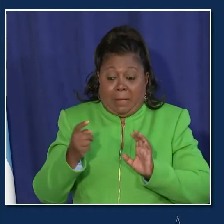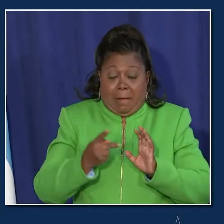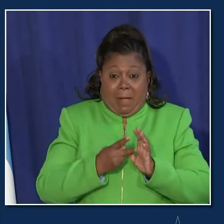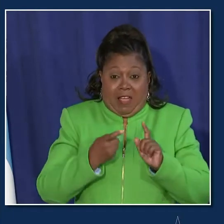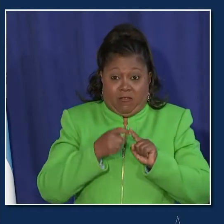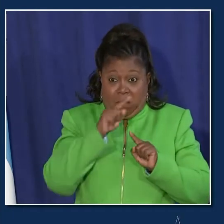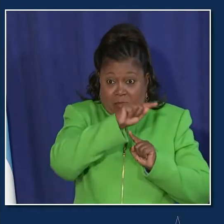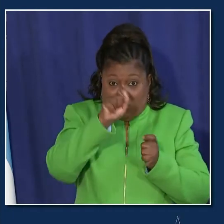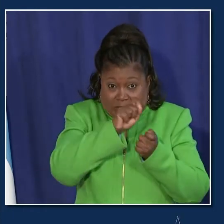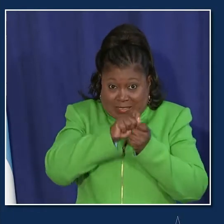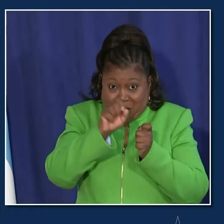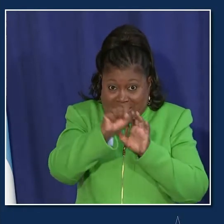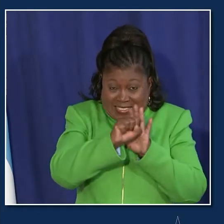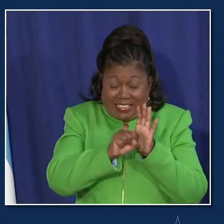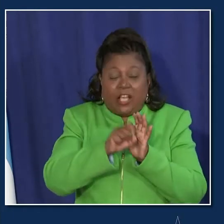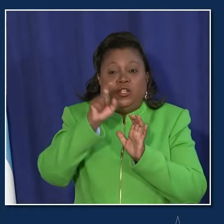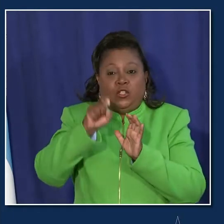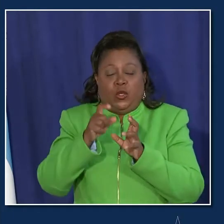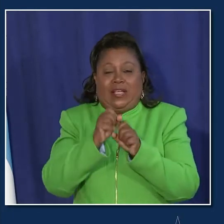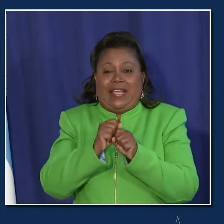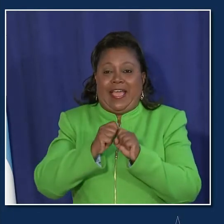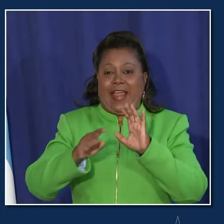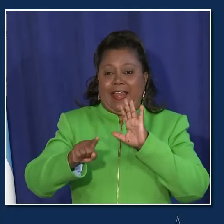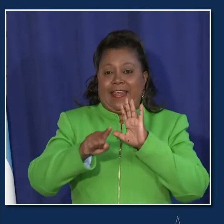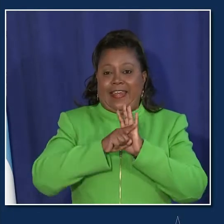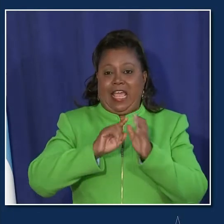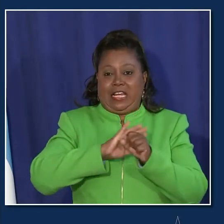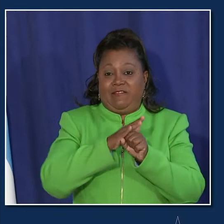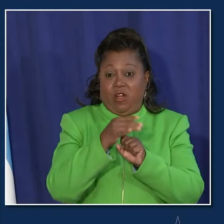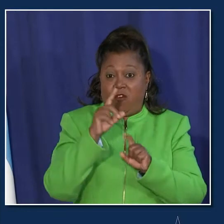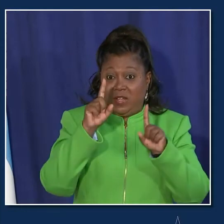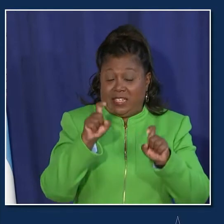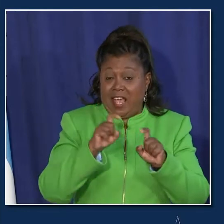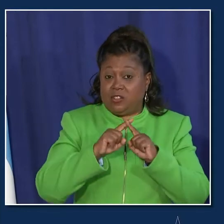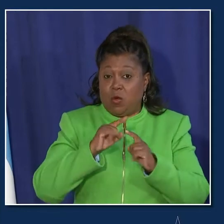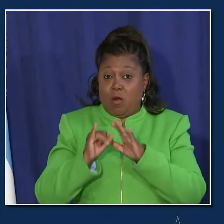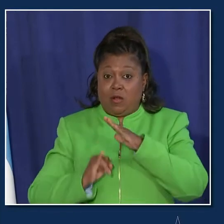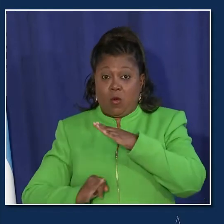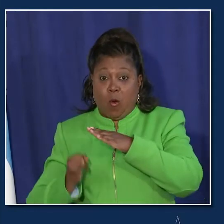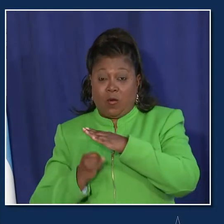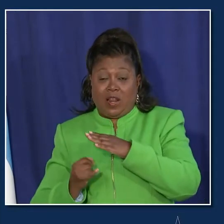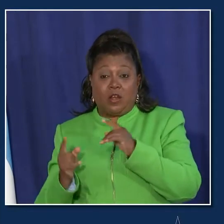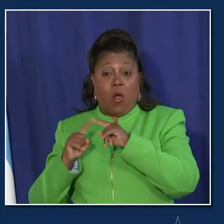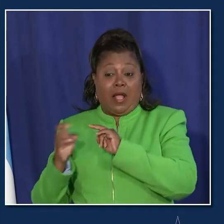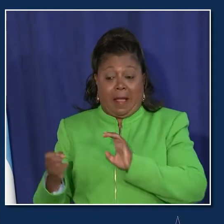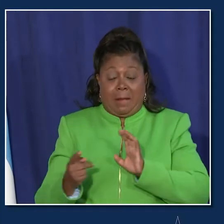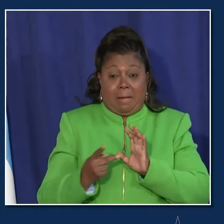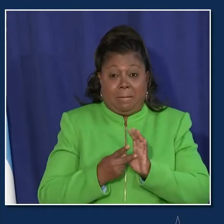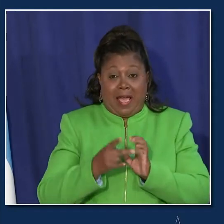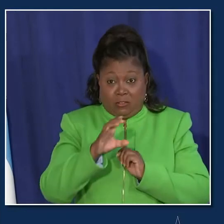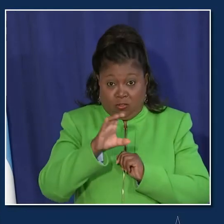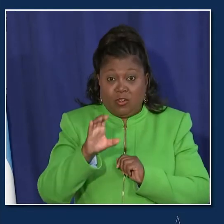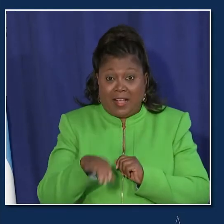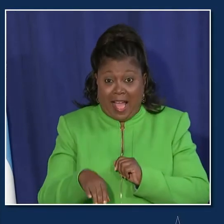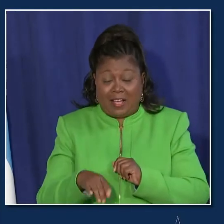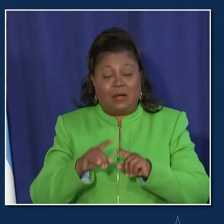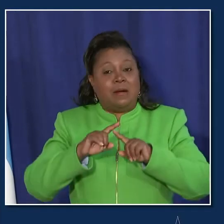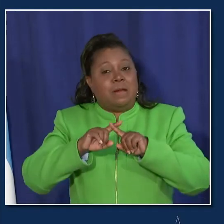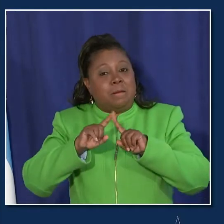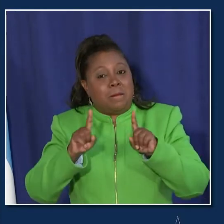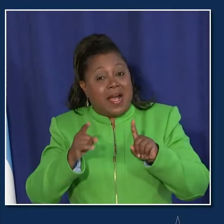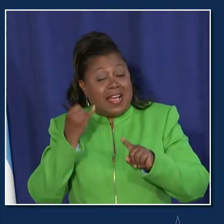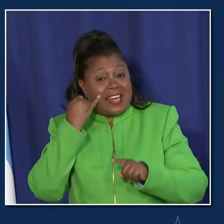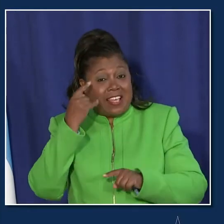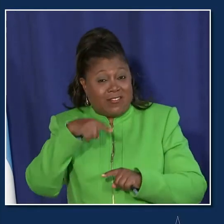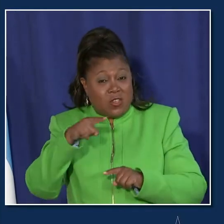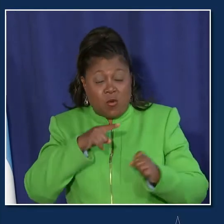from those states should get a negative COVID test or quarantine upon return to Chicago. But if